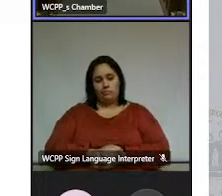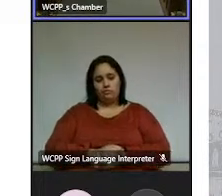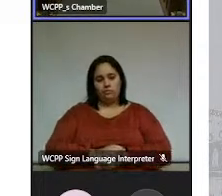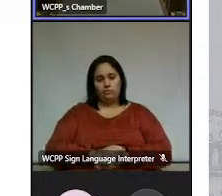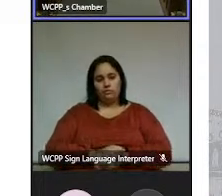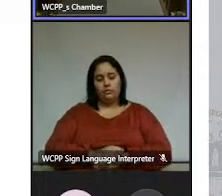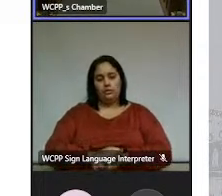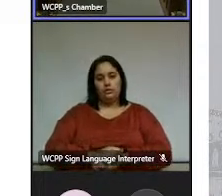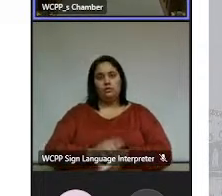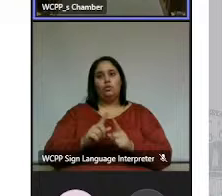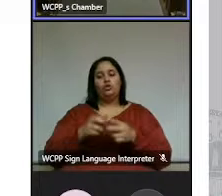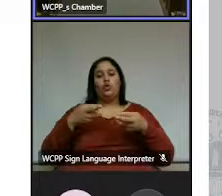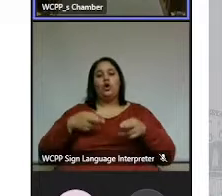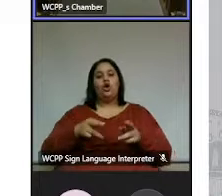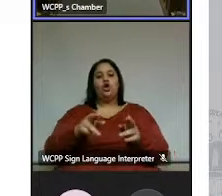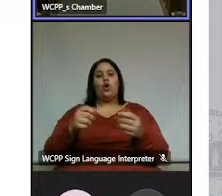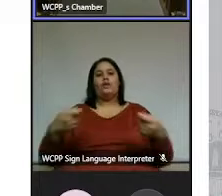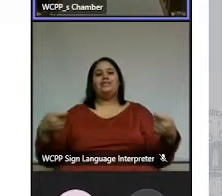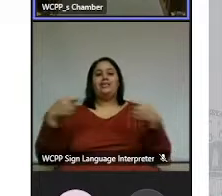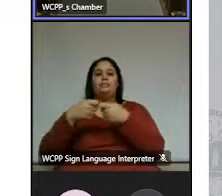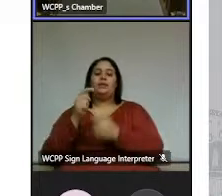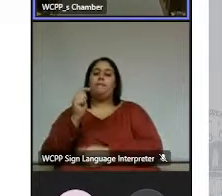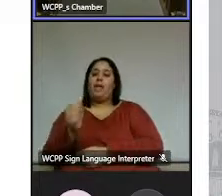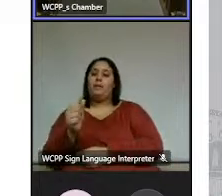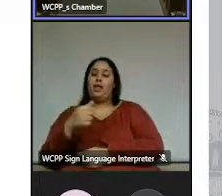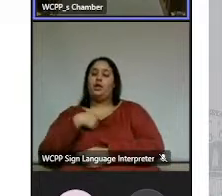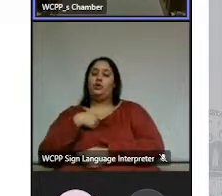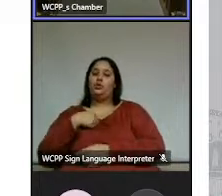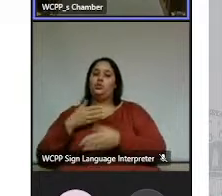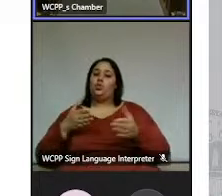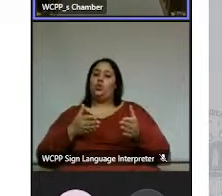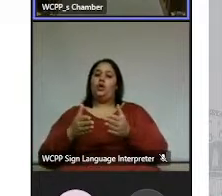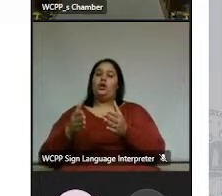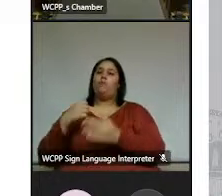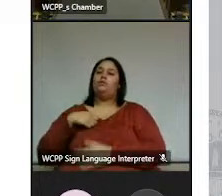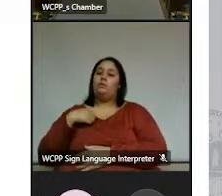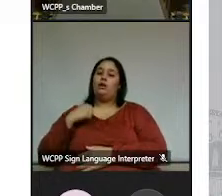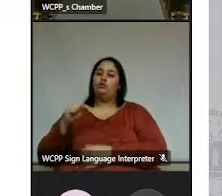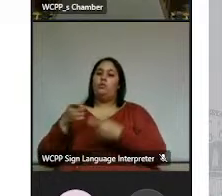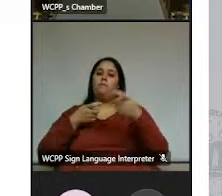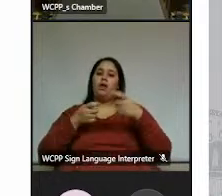payment of road subsidies to municipalities to manage RJSs.